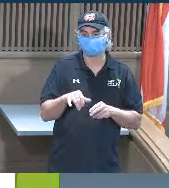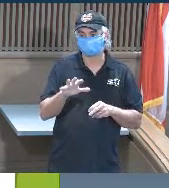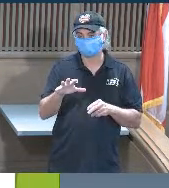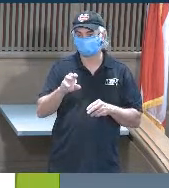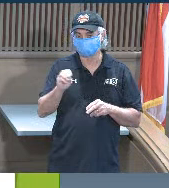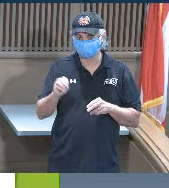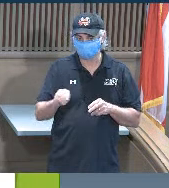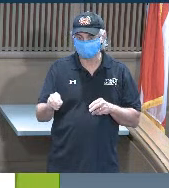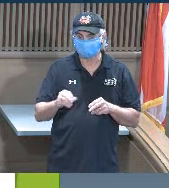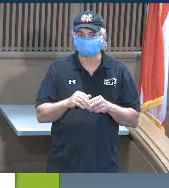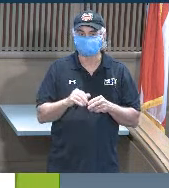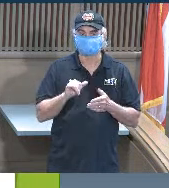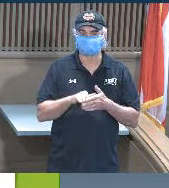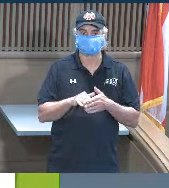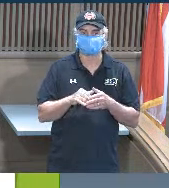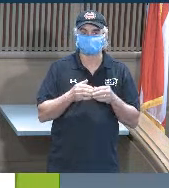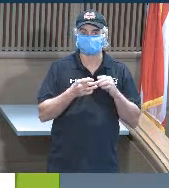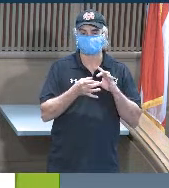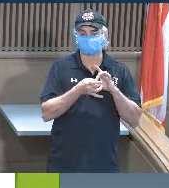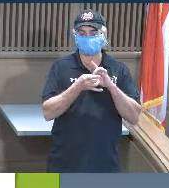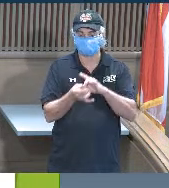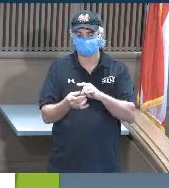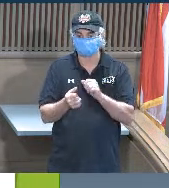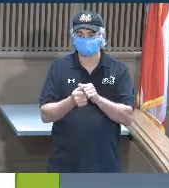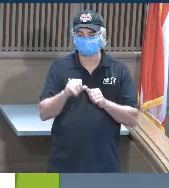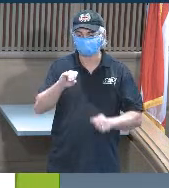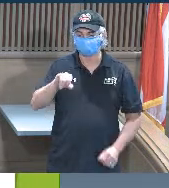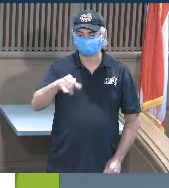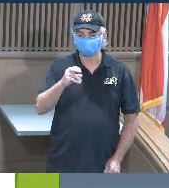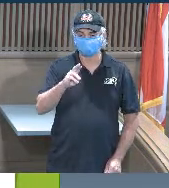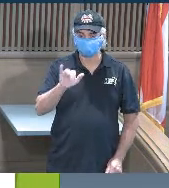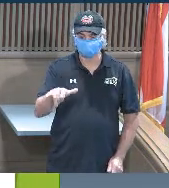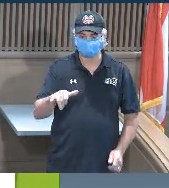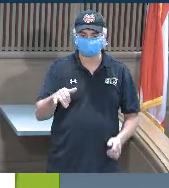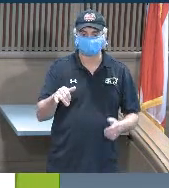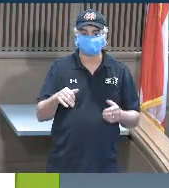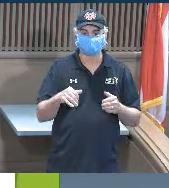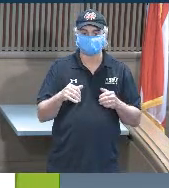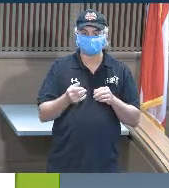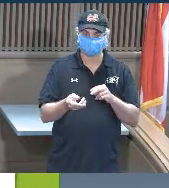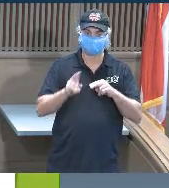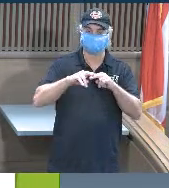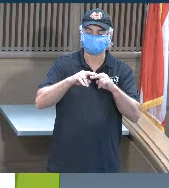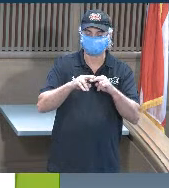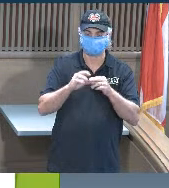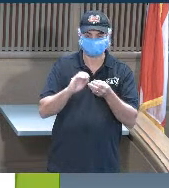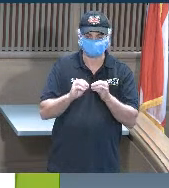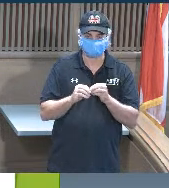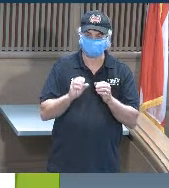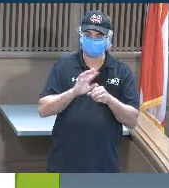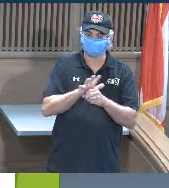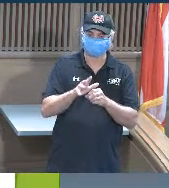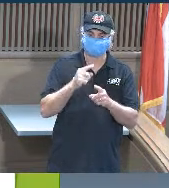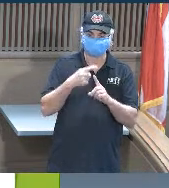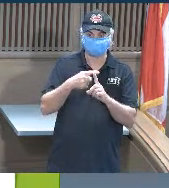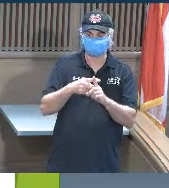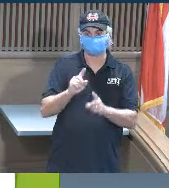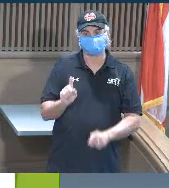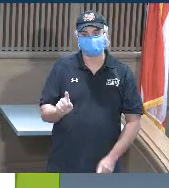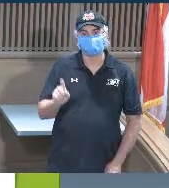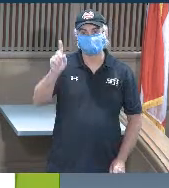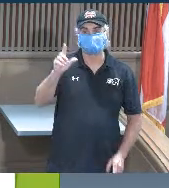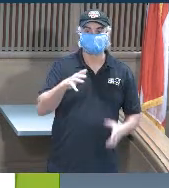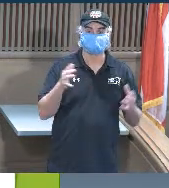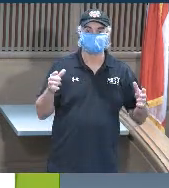it corresponds with that spike in July. We had an increase, a full increase of